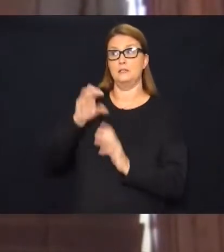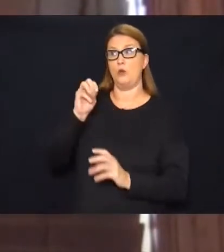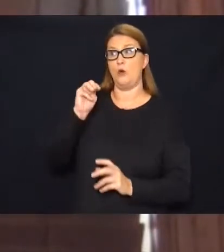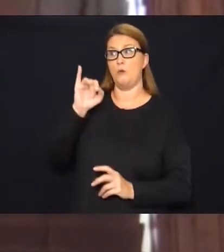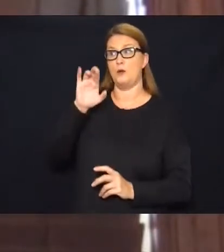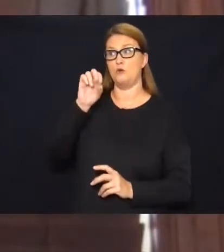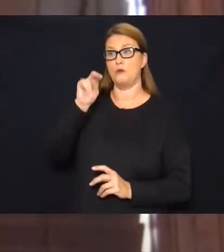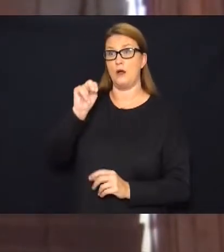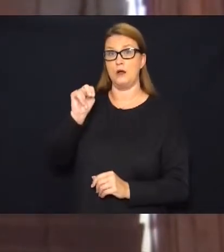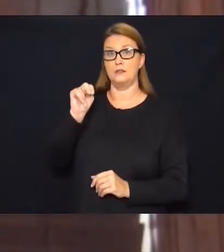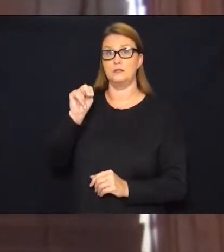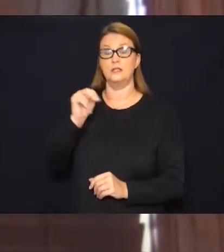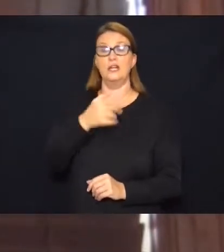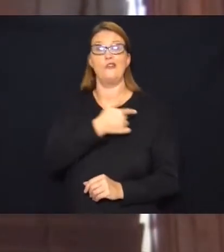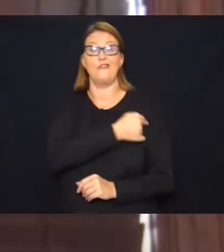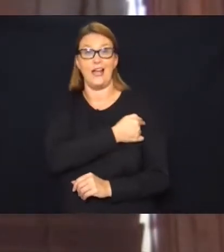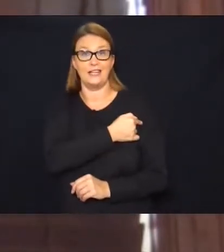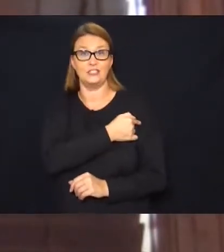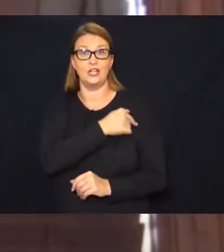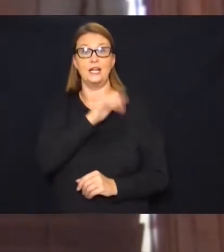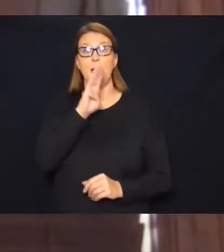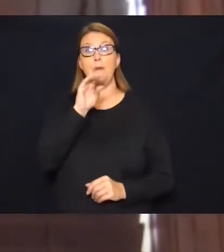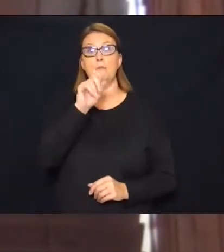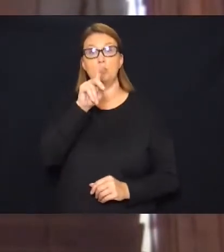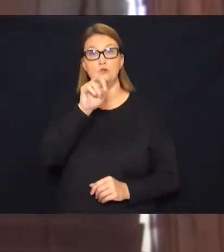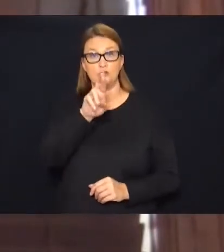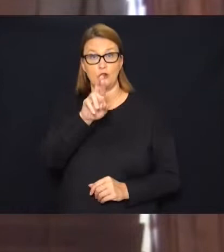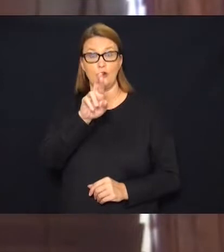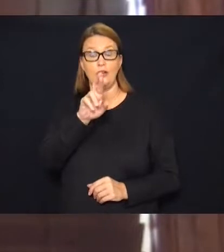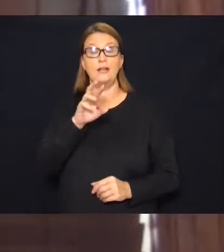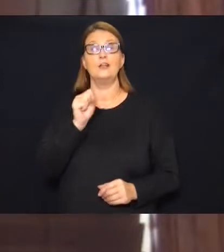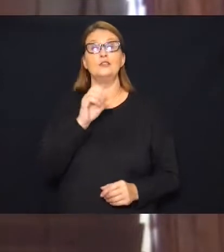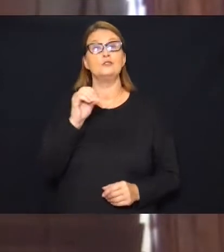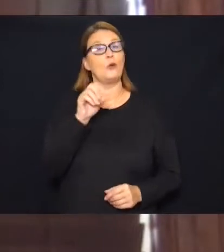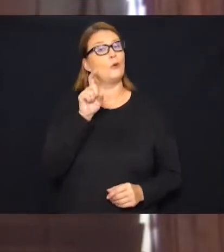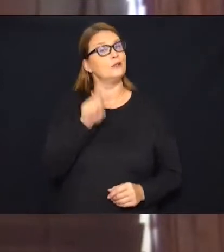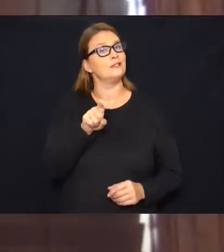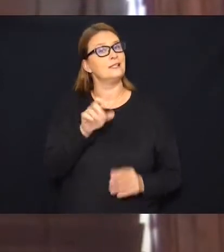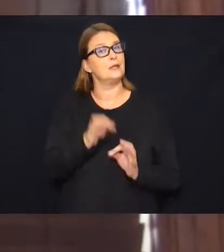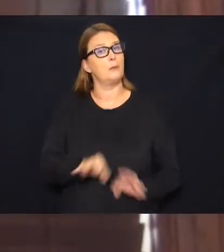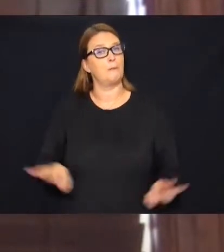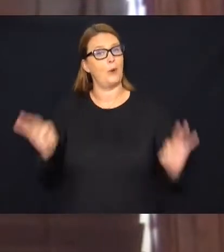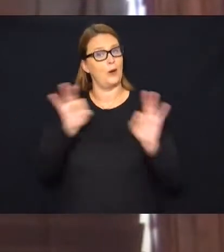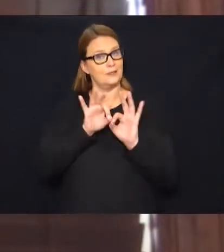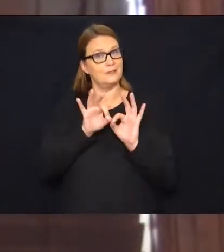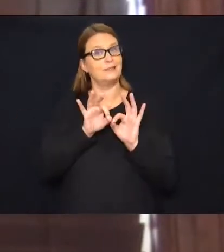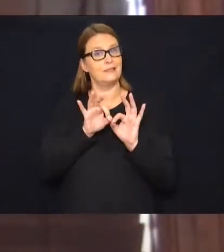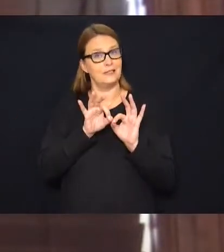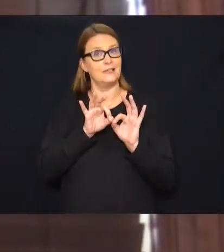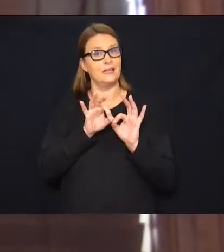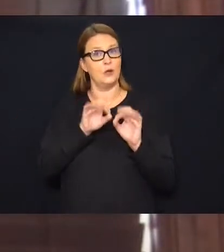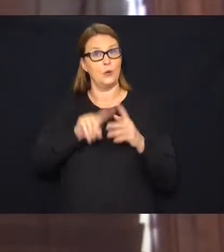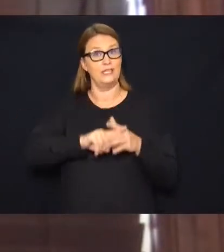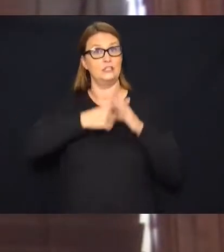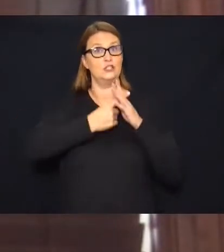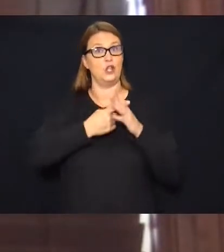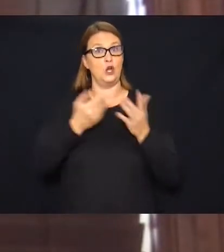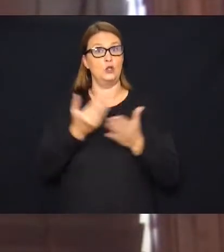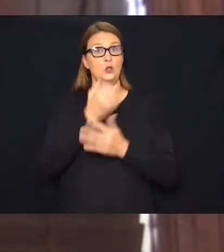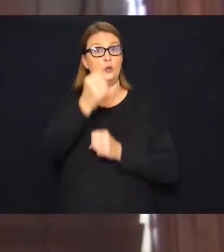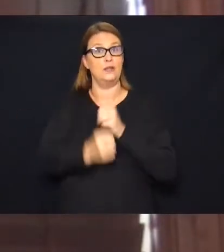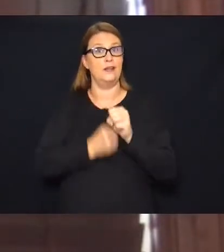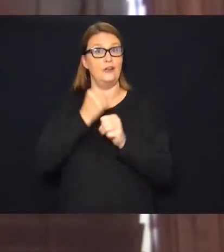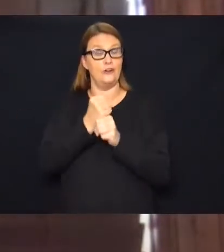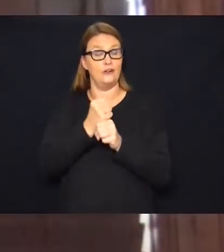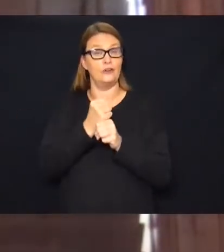your vaccination and booster status. And so it's really, really important as we go into the new year with